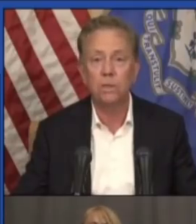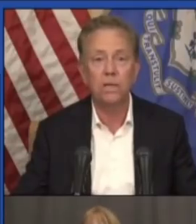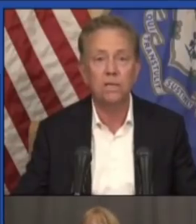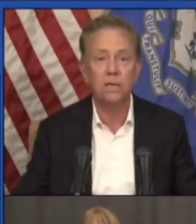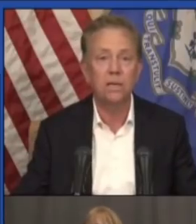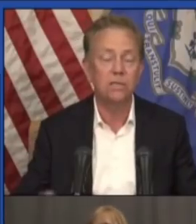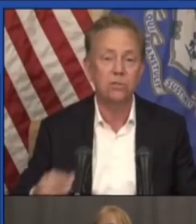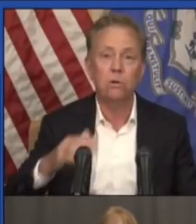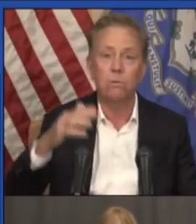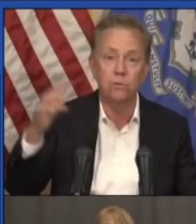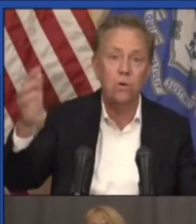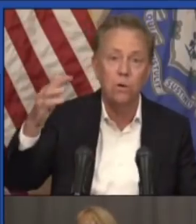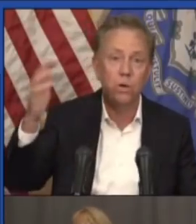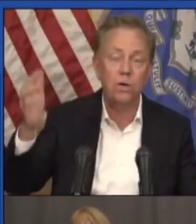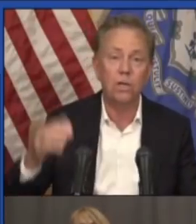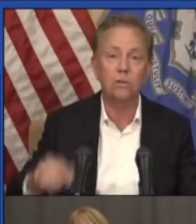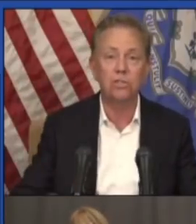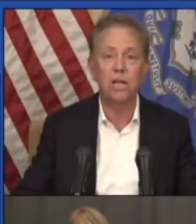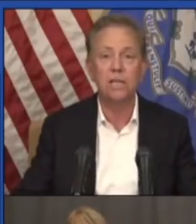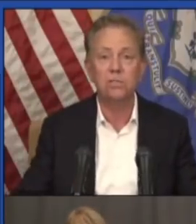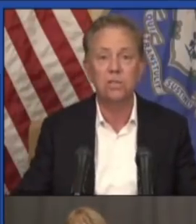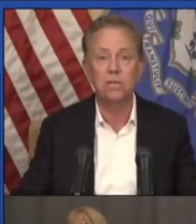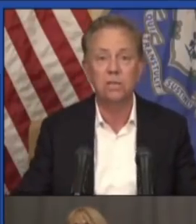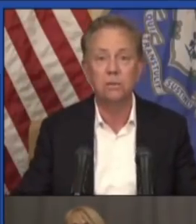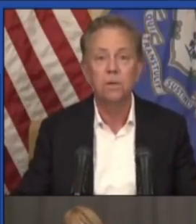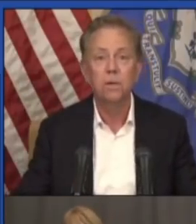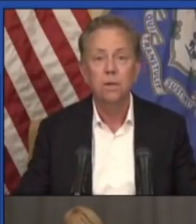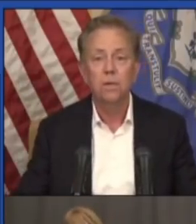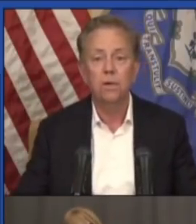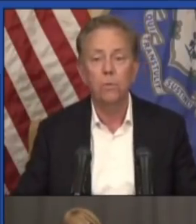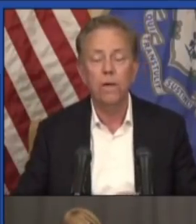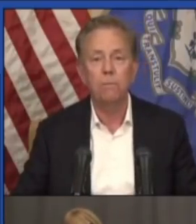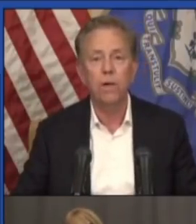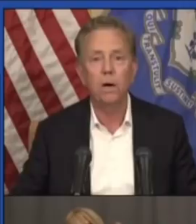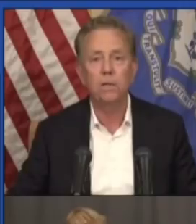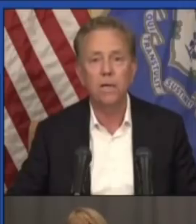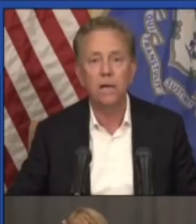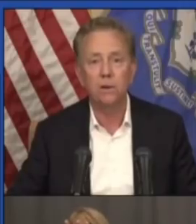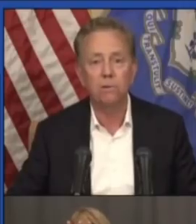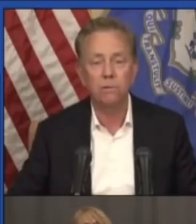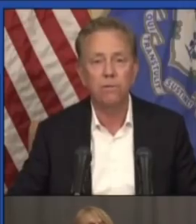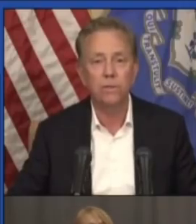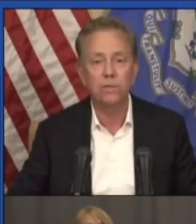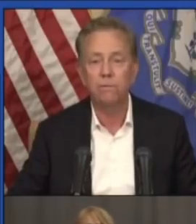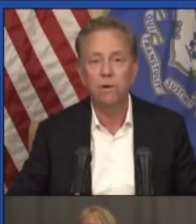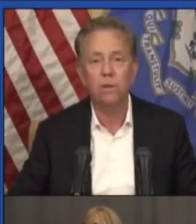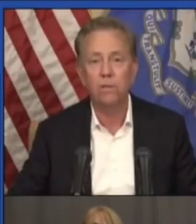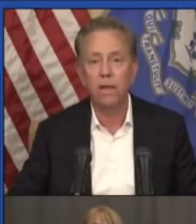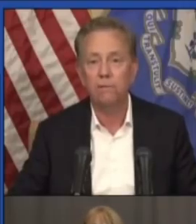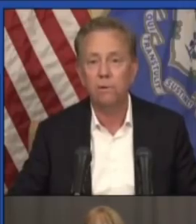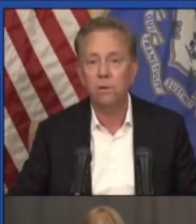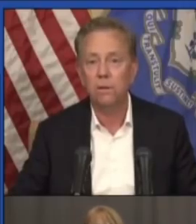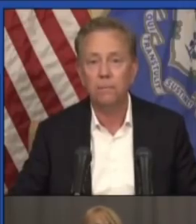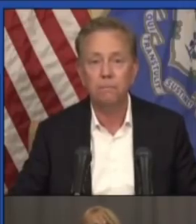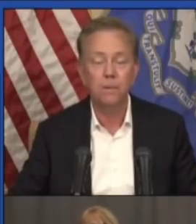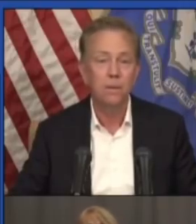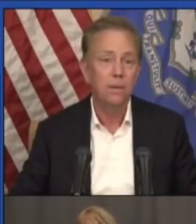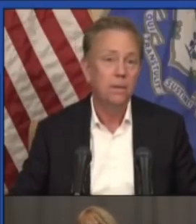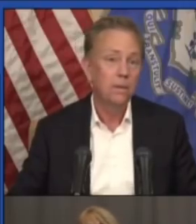aisle, what they did. I saw what was going on in other states, and we hung together, for which I'm very